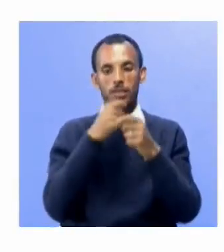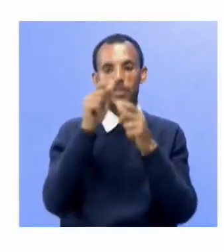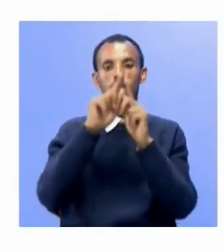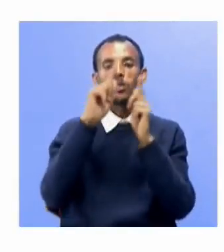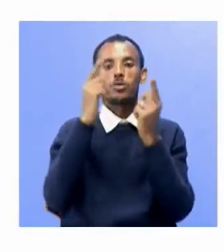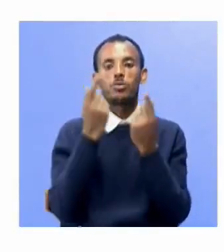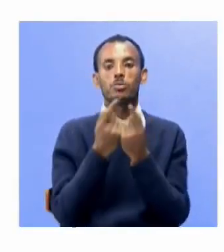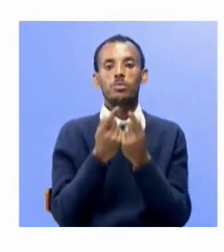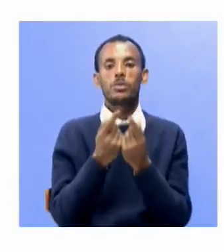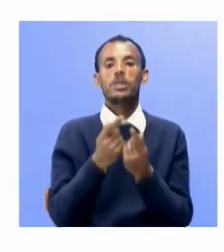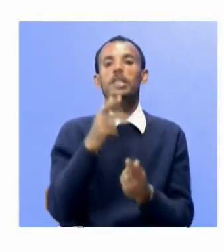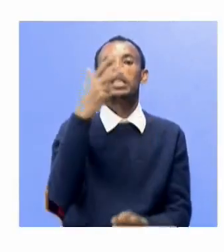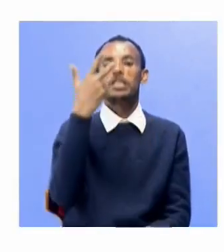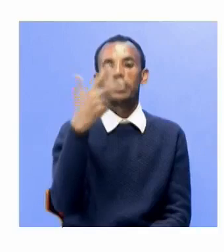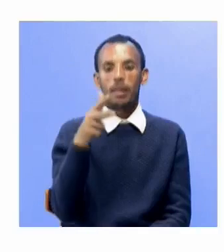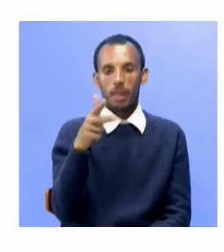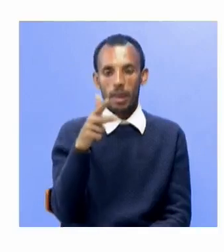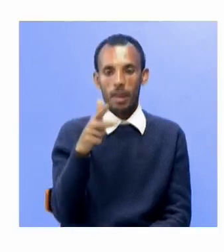14,